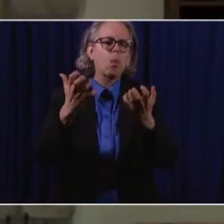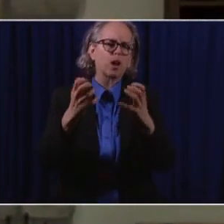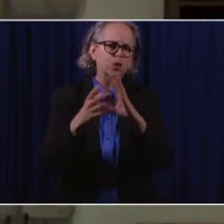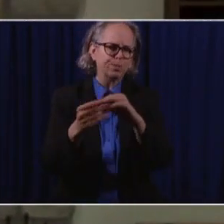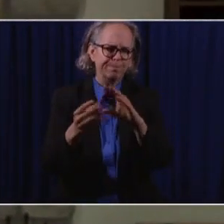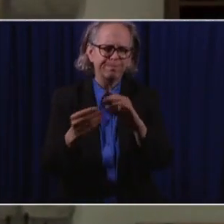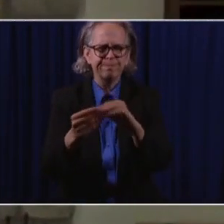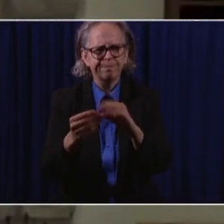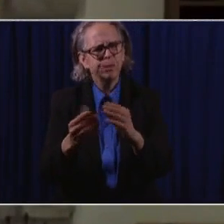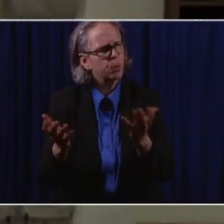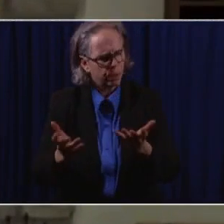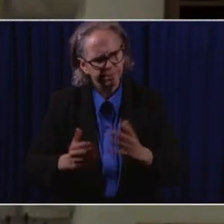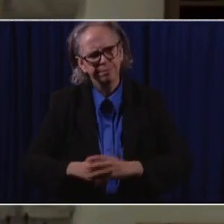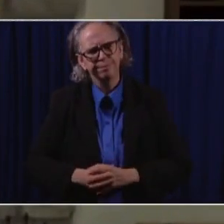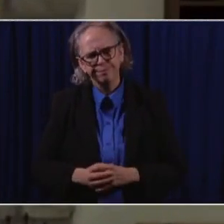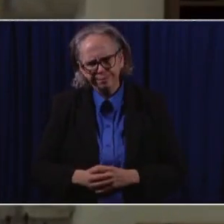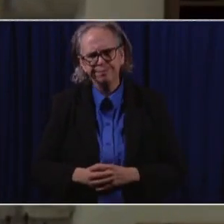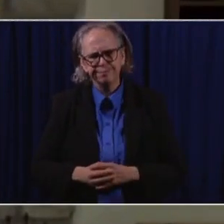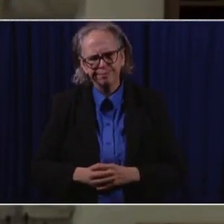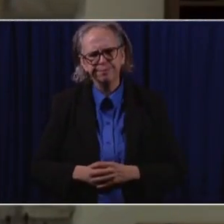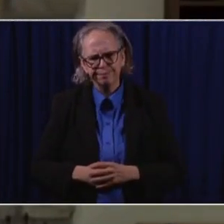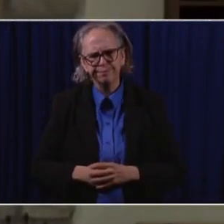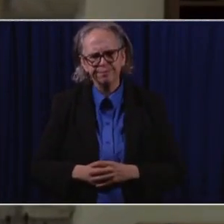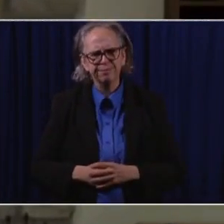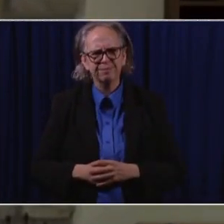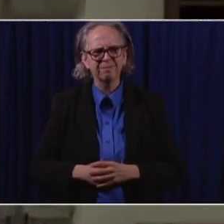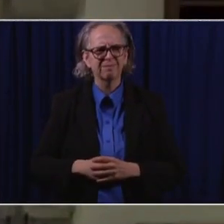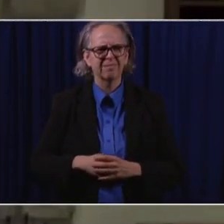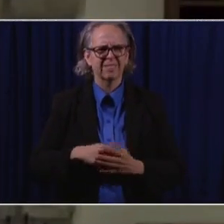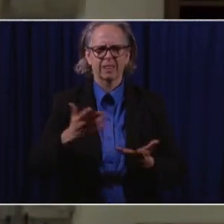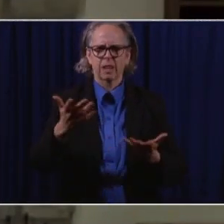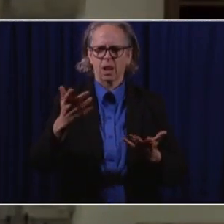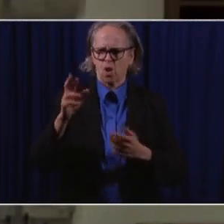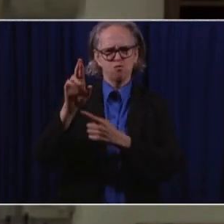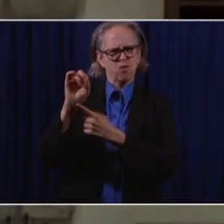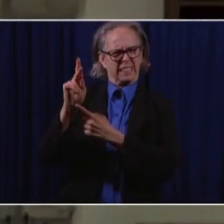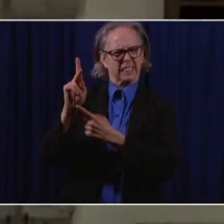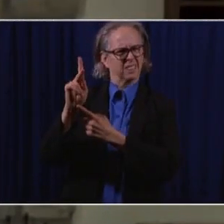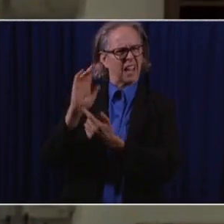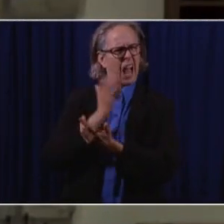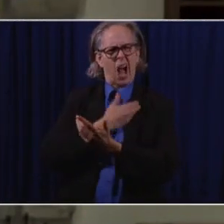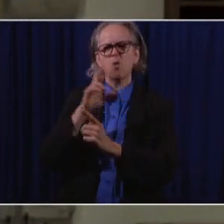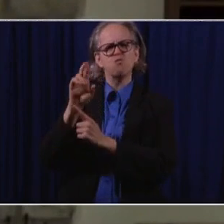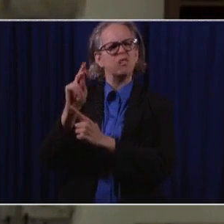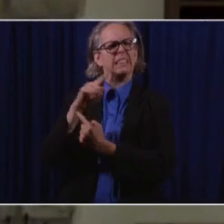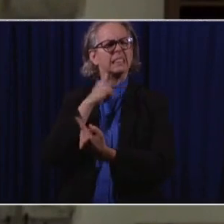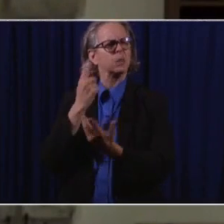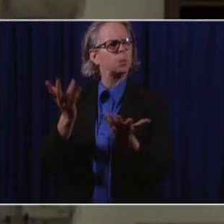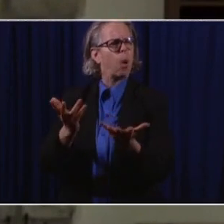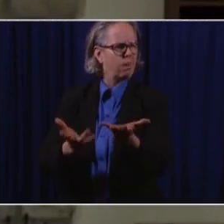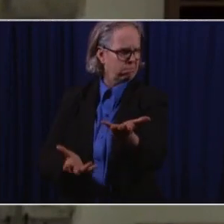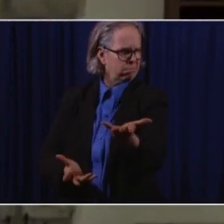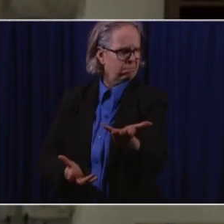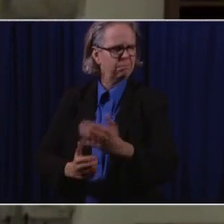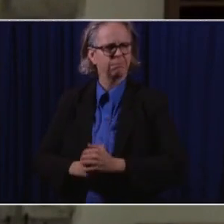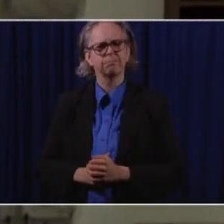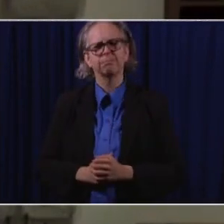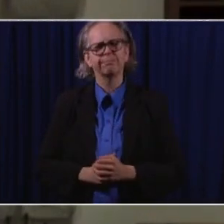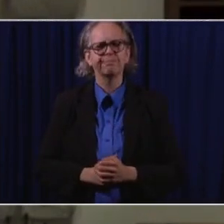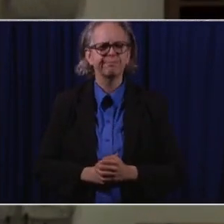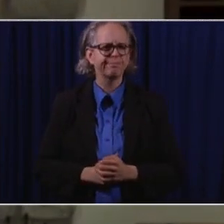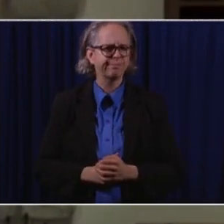about what is at stake. And I think we know as this virus